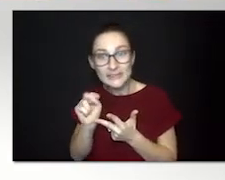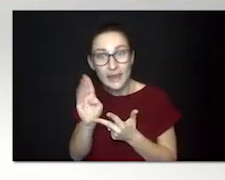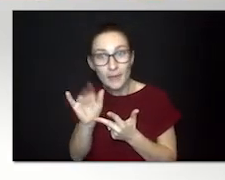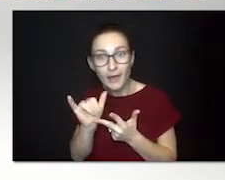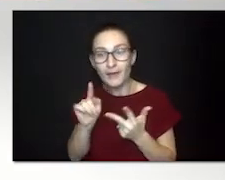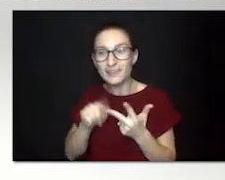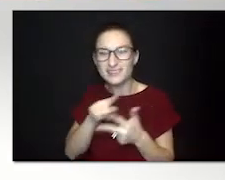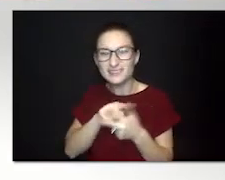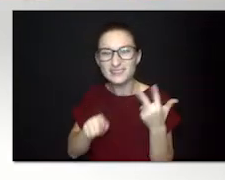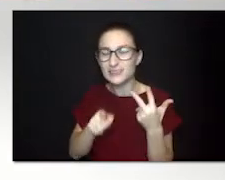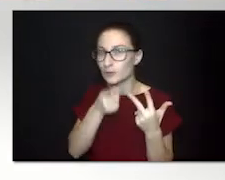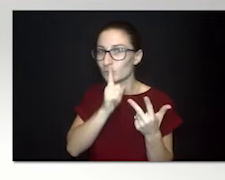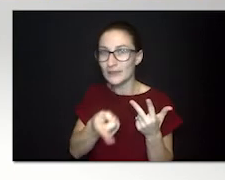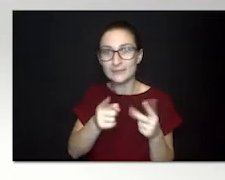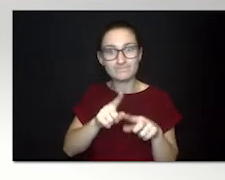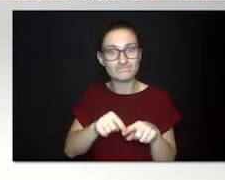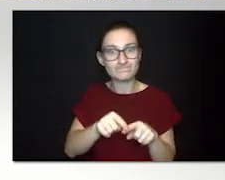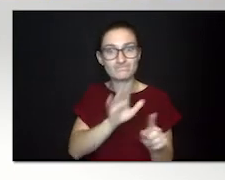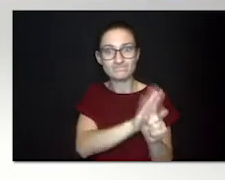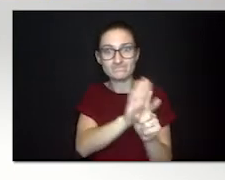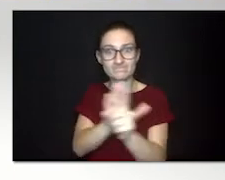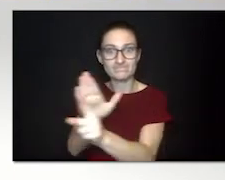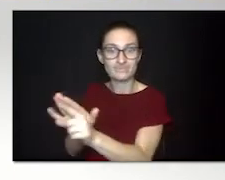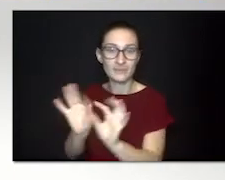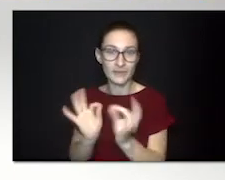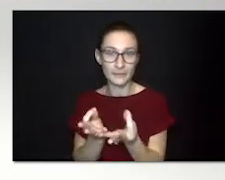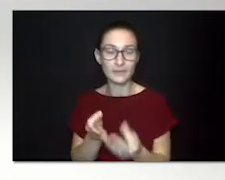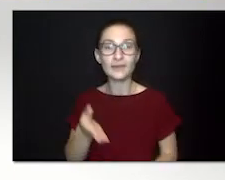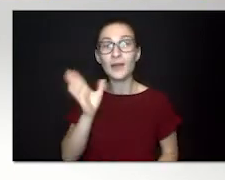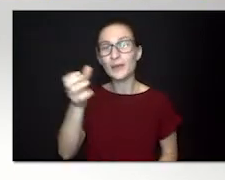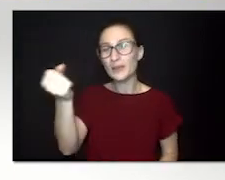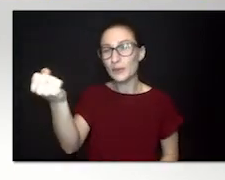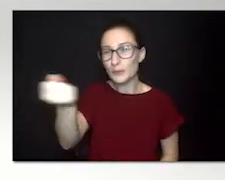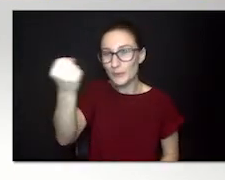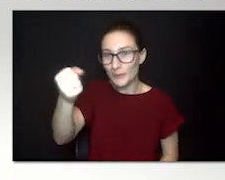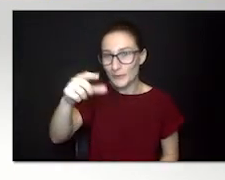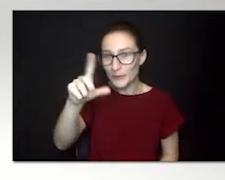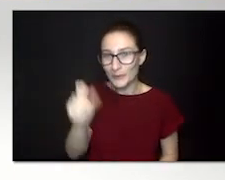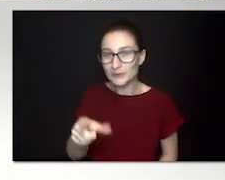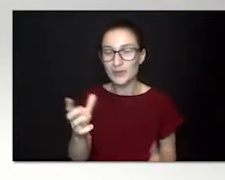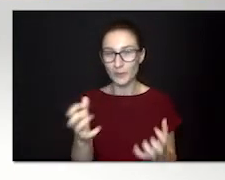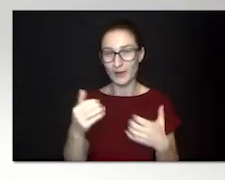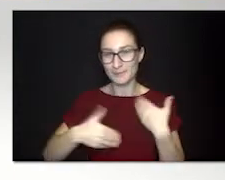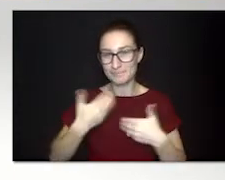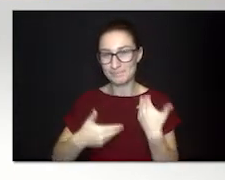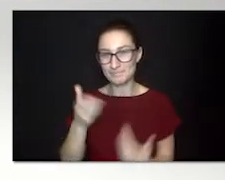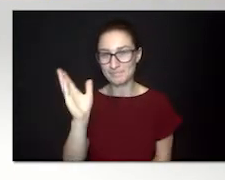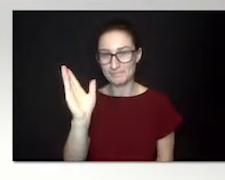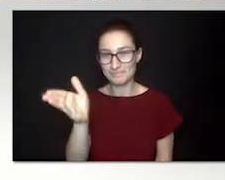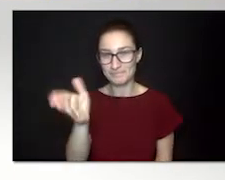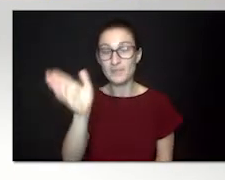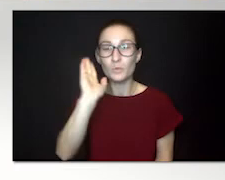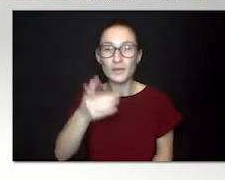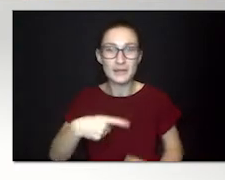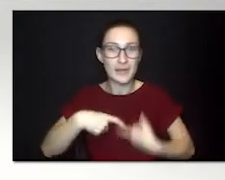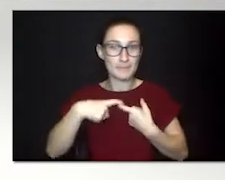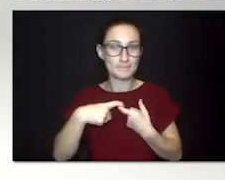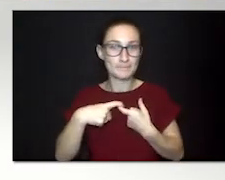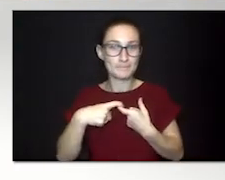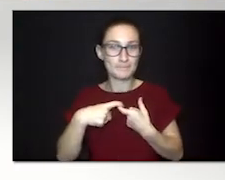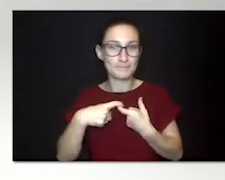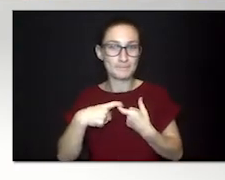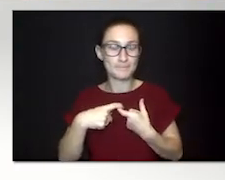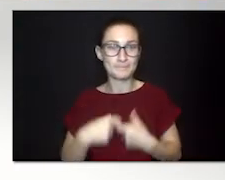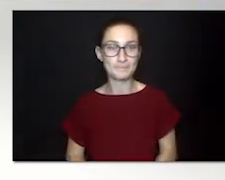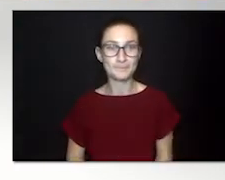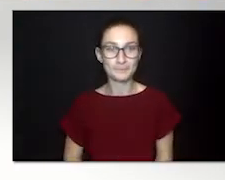specific determination for each family. I'm going to actually hold on questions for a minute just to keep going a little bit, but I will take a break